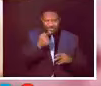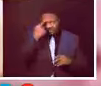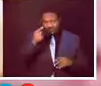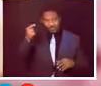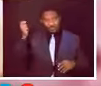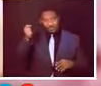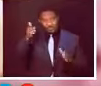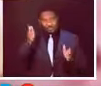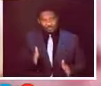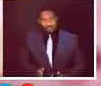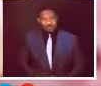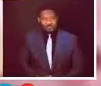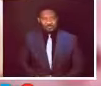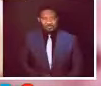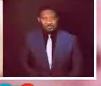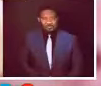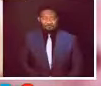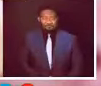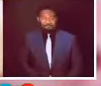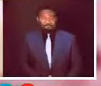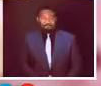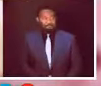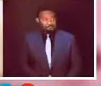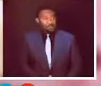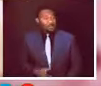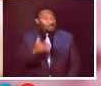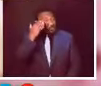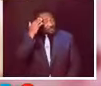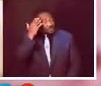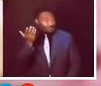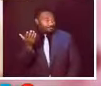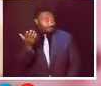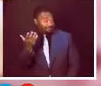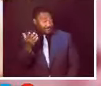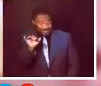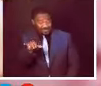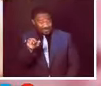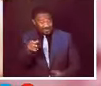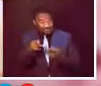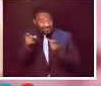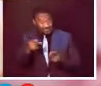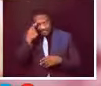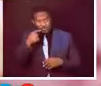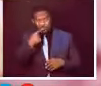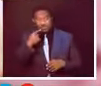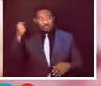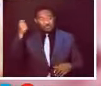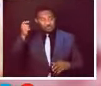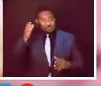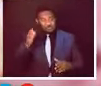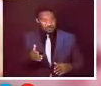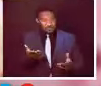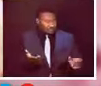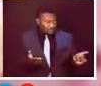That was the position, because it was known that the slot is for the whips. So even though Muntaka had